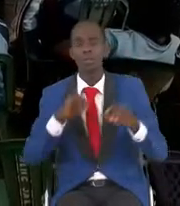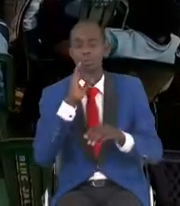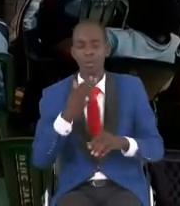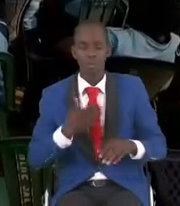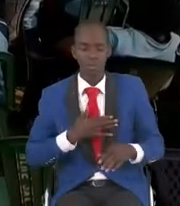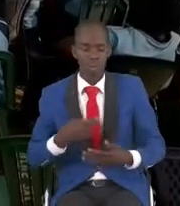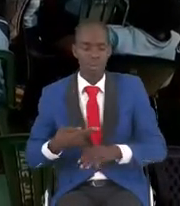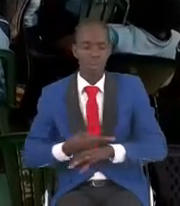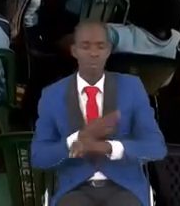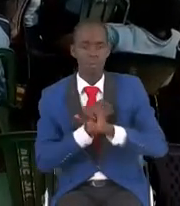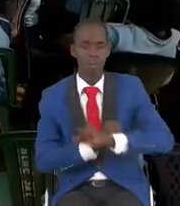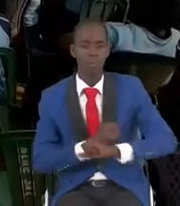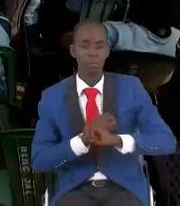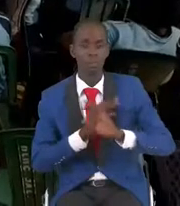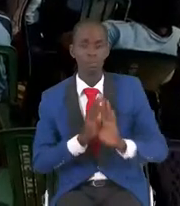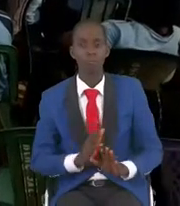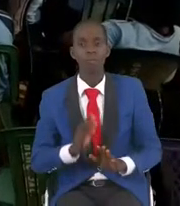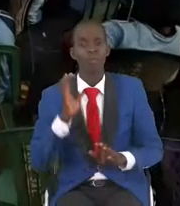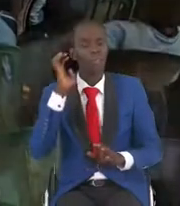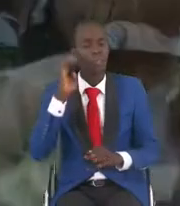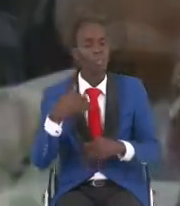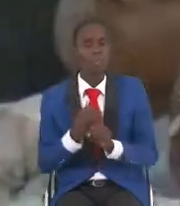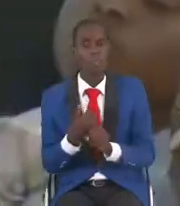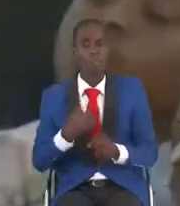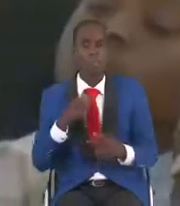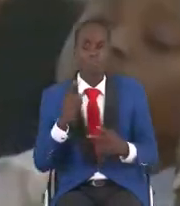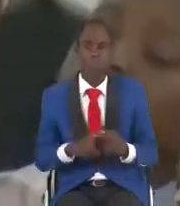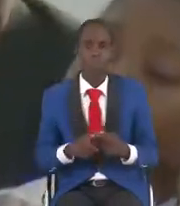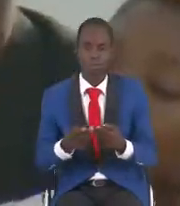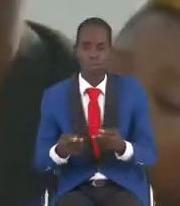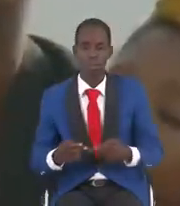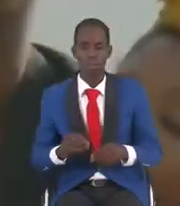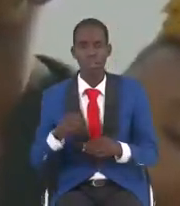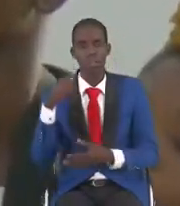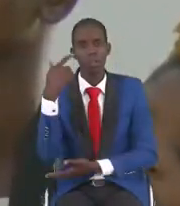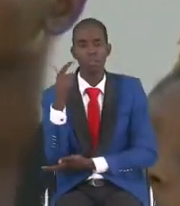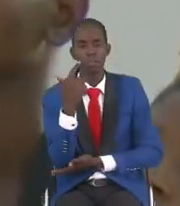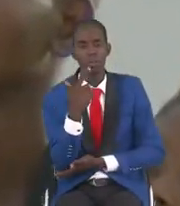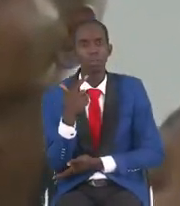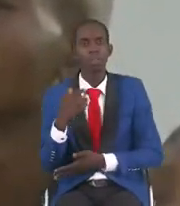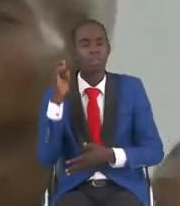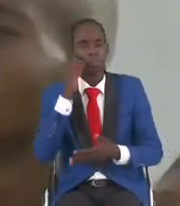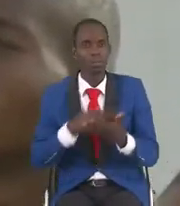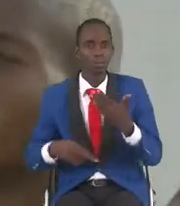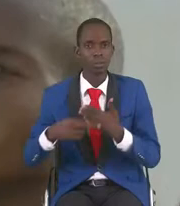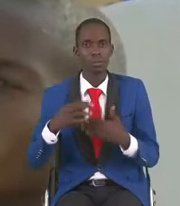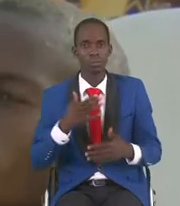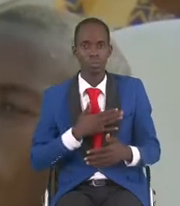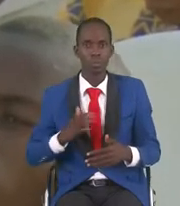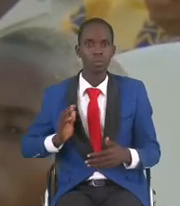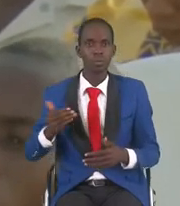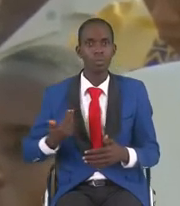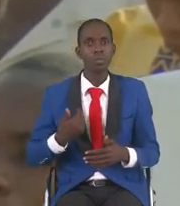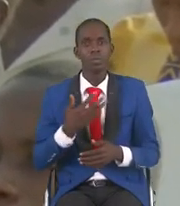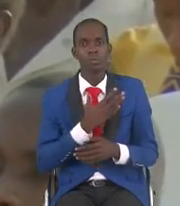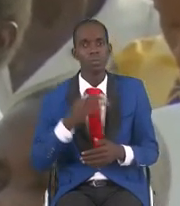want. He maketh me to lie down in green pastures. He restoreth my soul. And then he